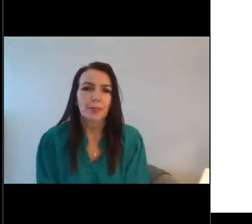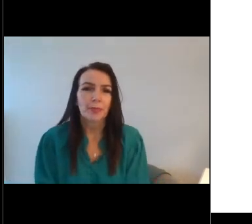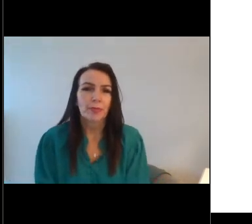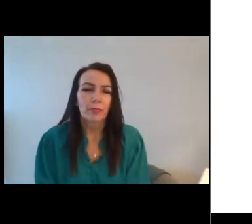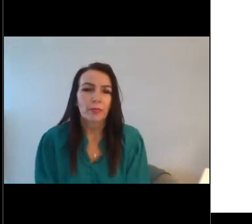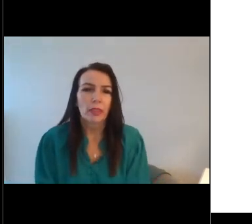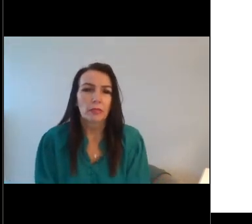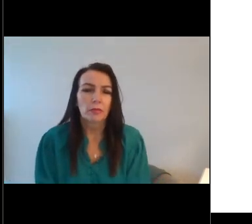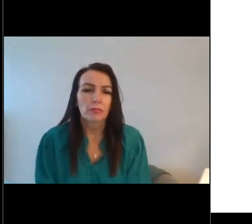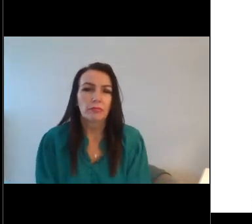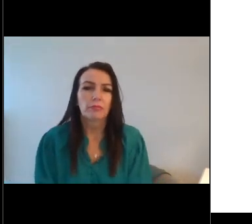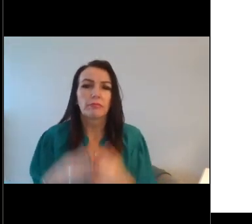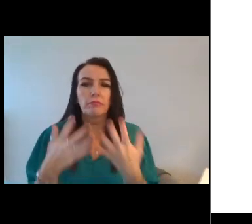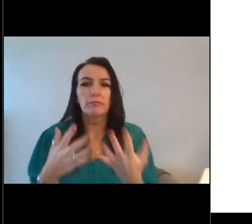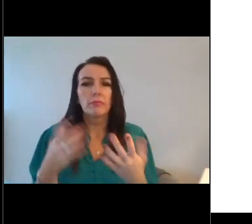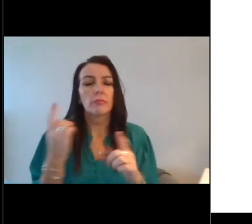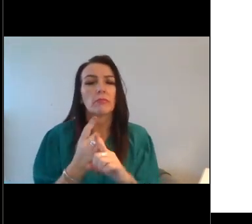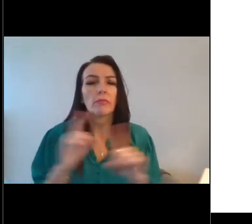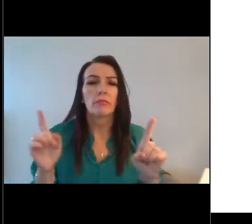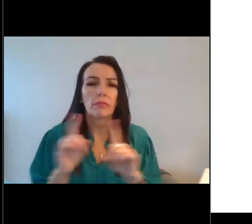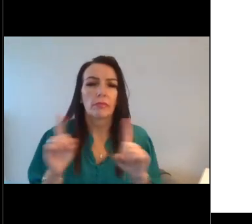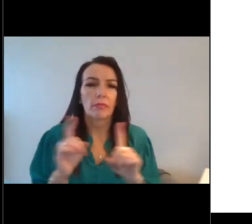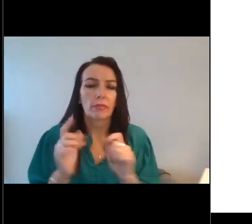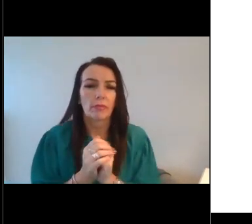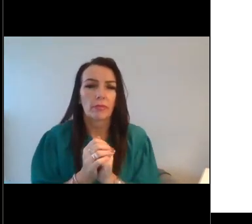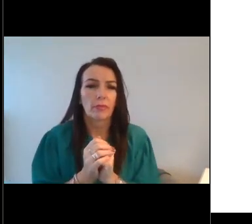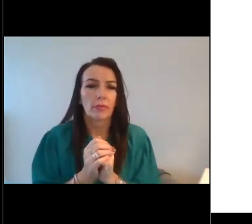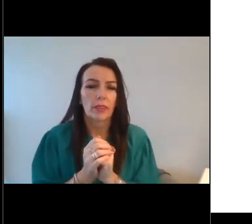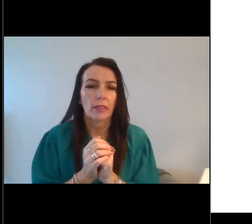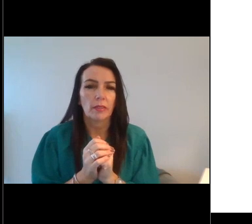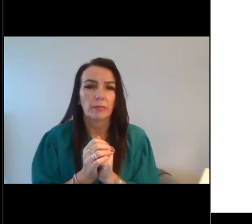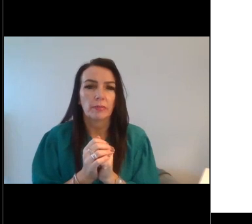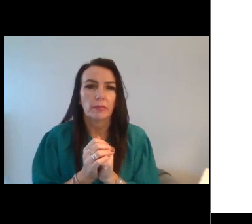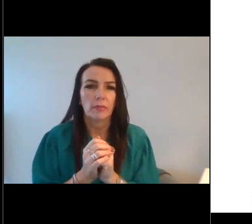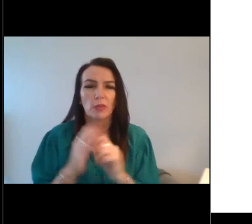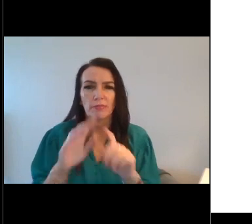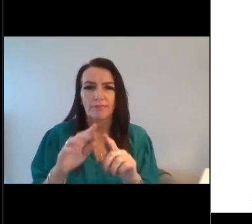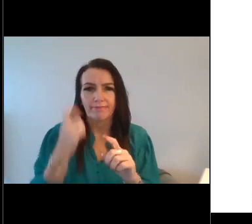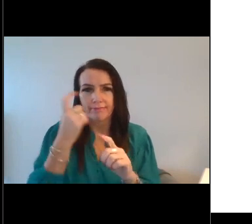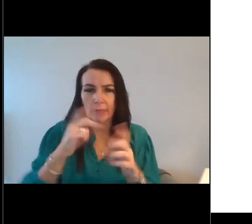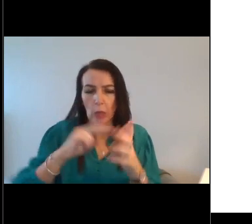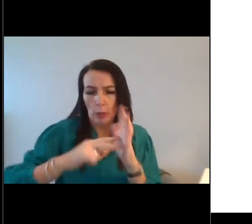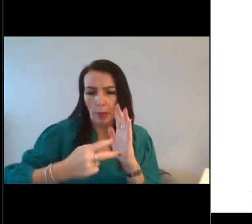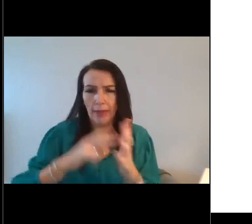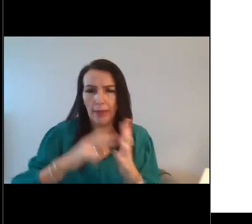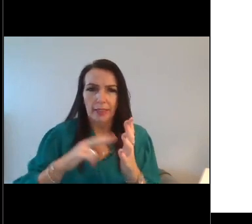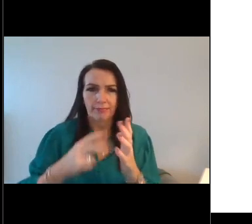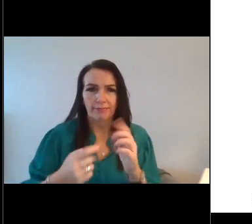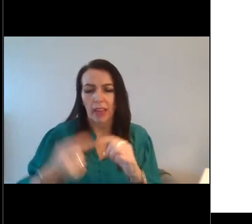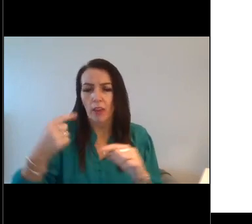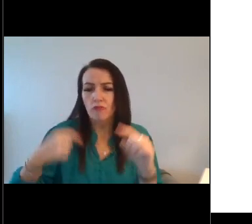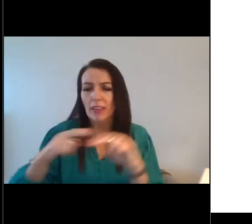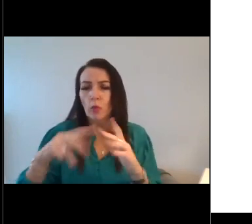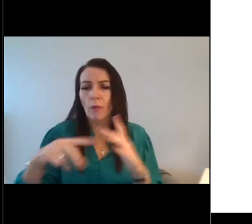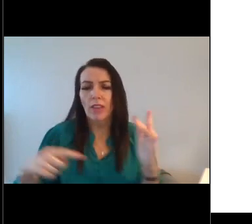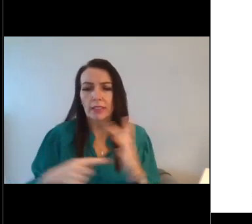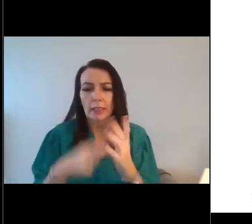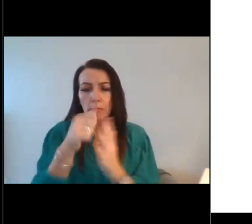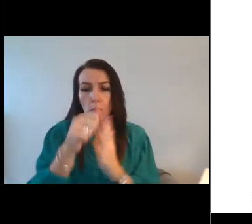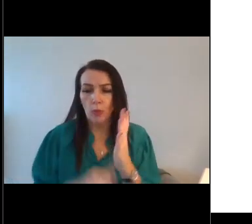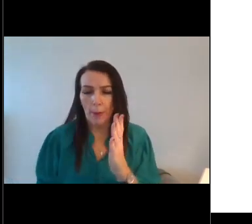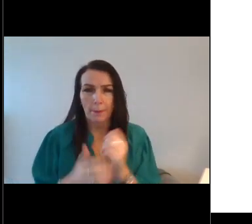So what I'm going to talk a little bit about is the considerations for planning a retrofit program. I'm afraid I